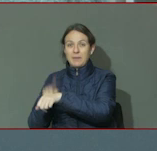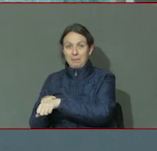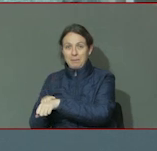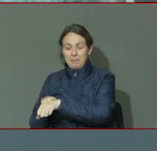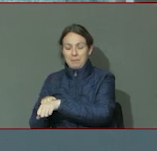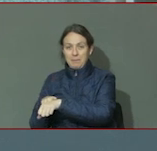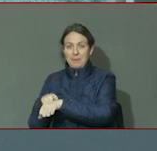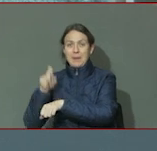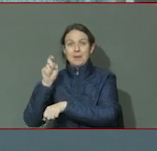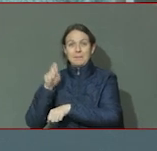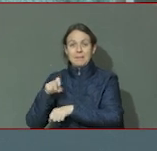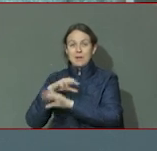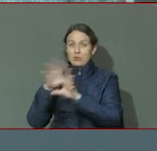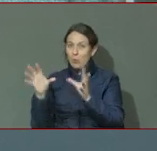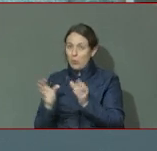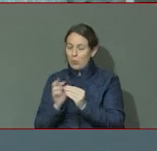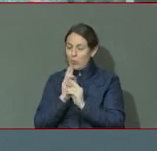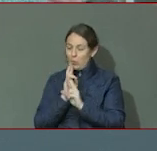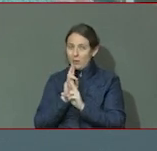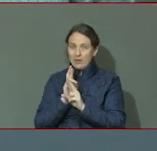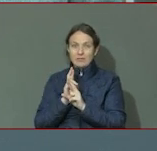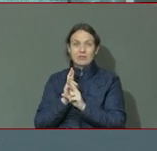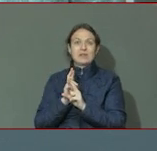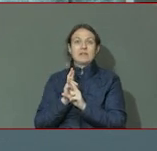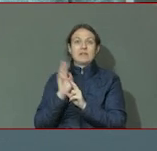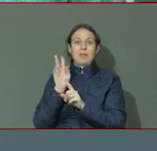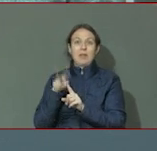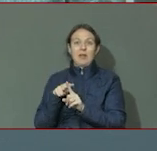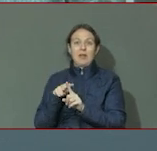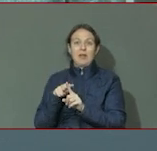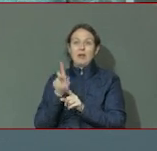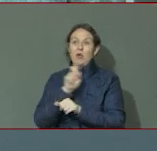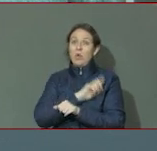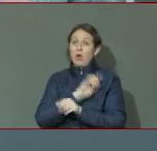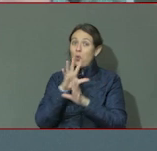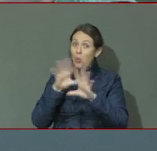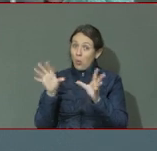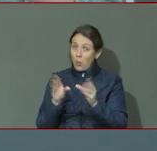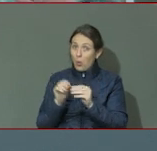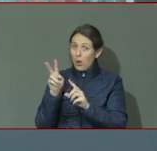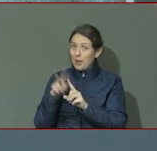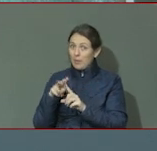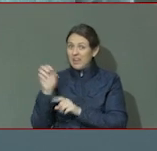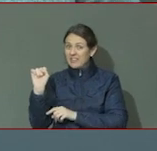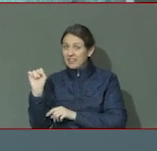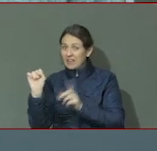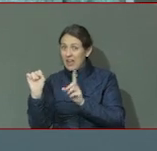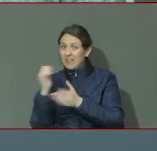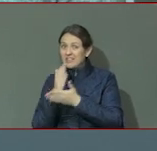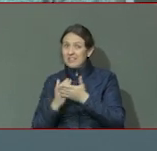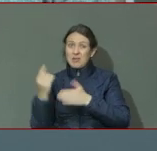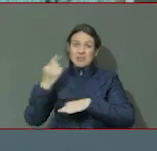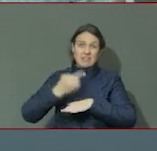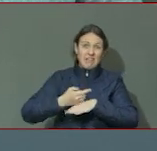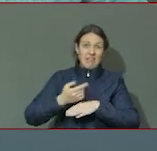you include all the reactions, because all reactions doesn't happen in seconds. Some of them take days even